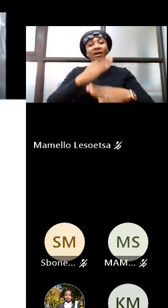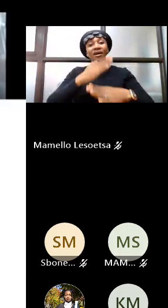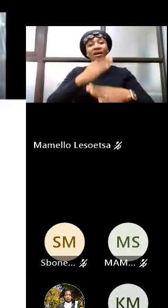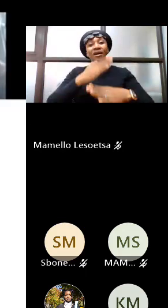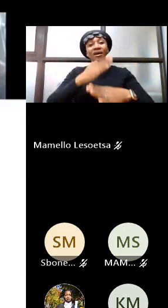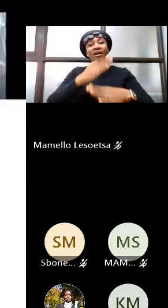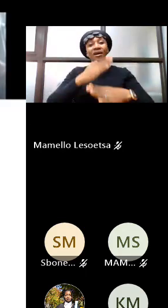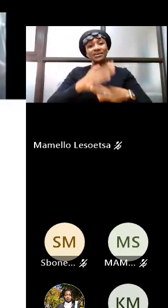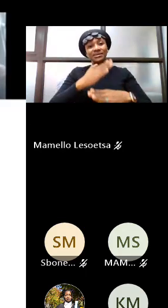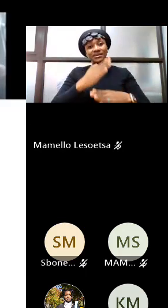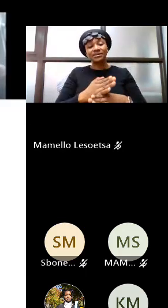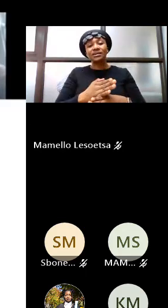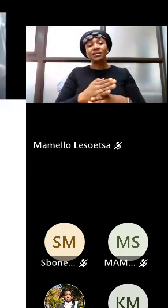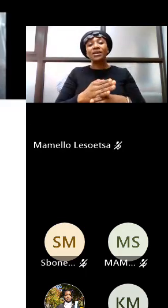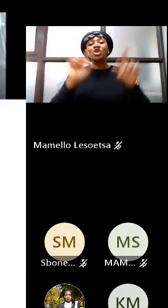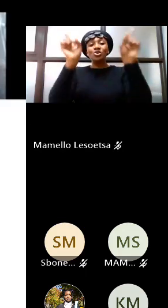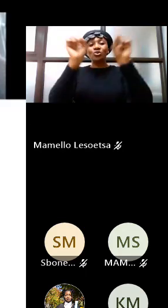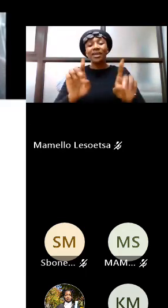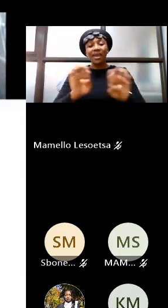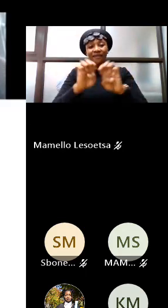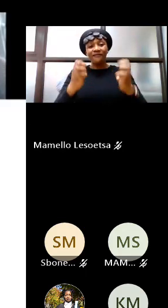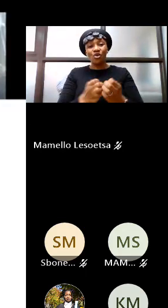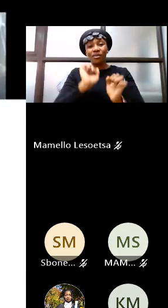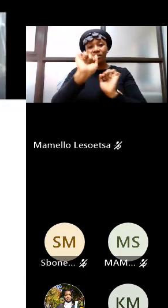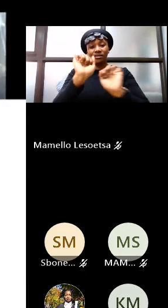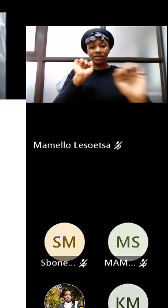their unique cultural,